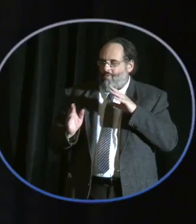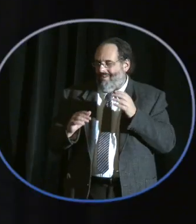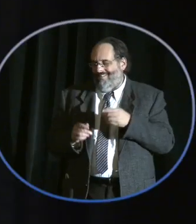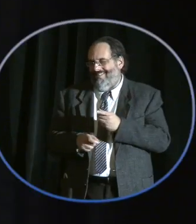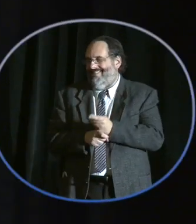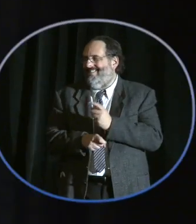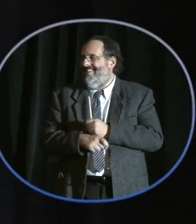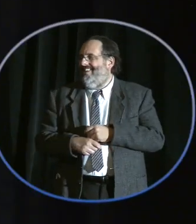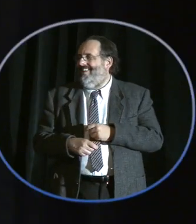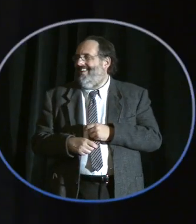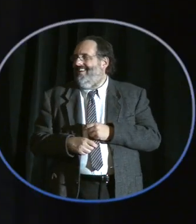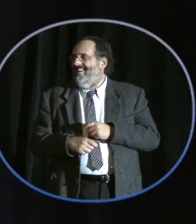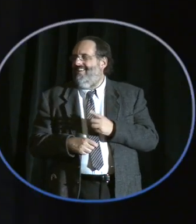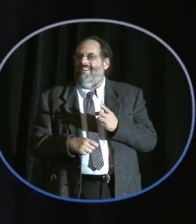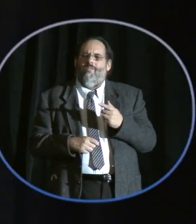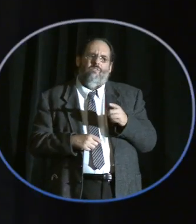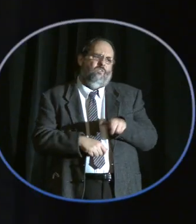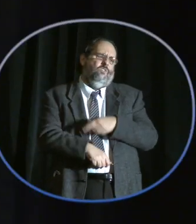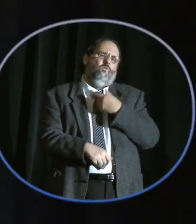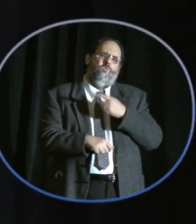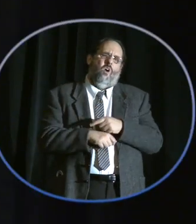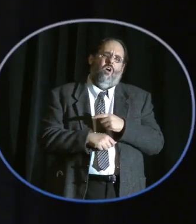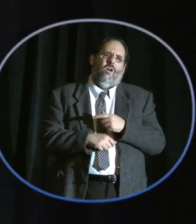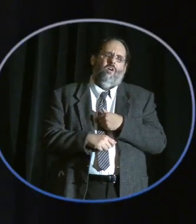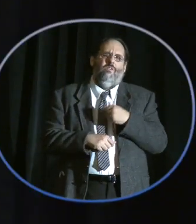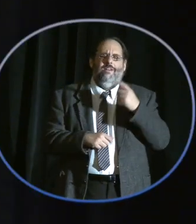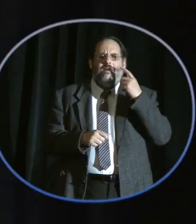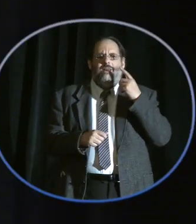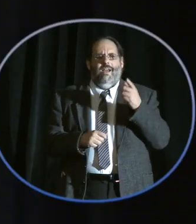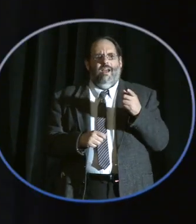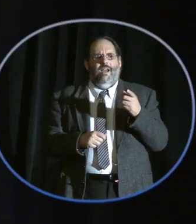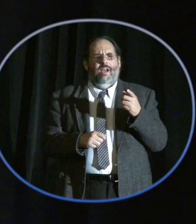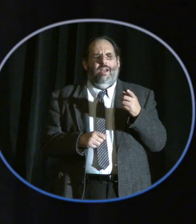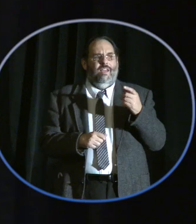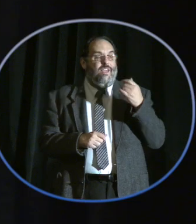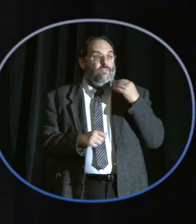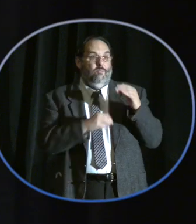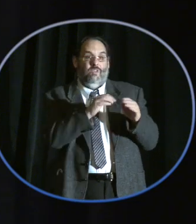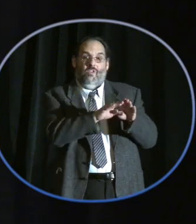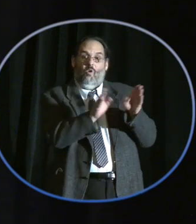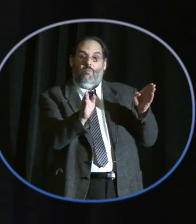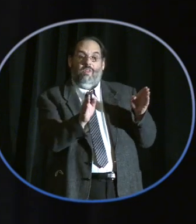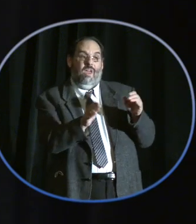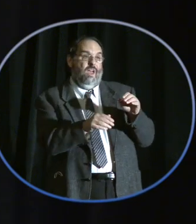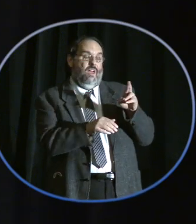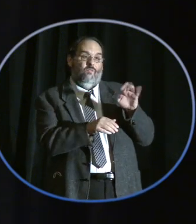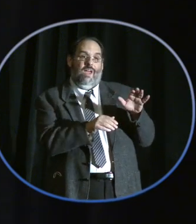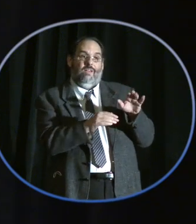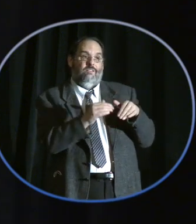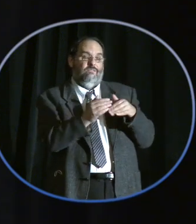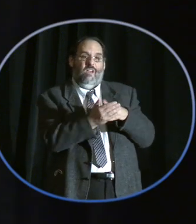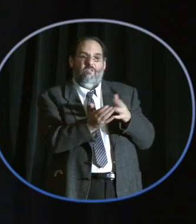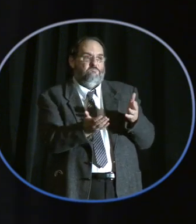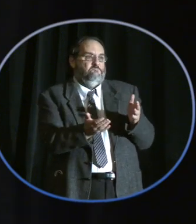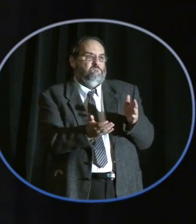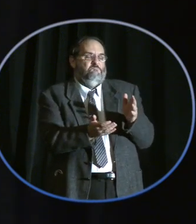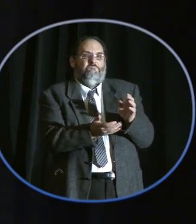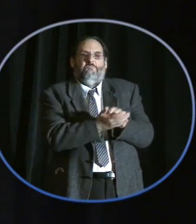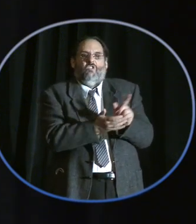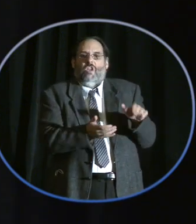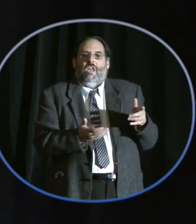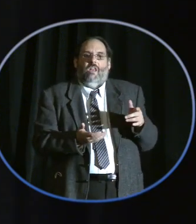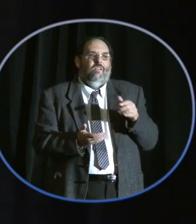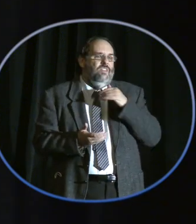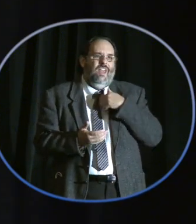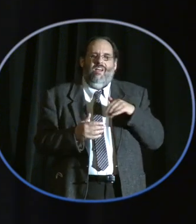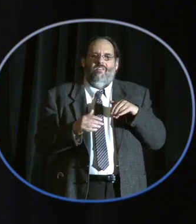Because we had for far too long said that any building that was open that had a rec center on it was a rec center. If it didn't